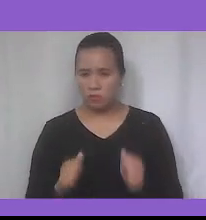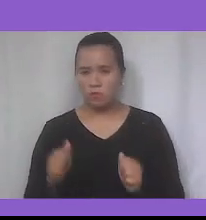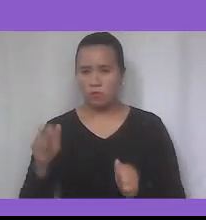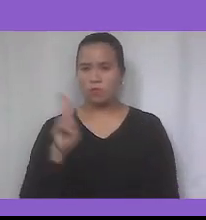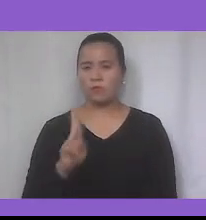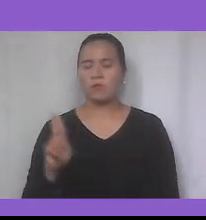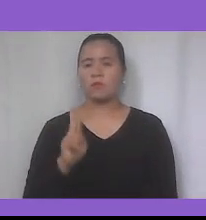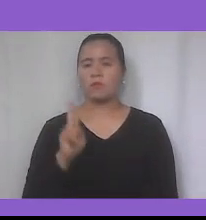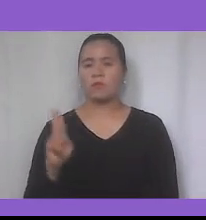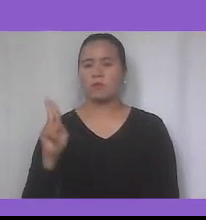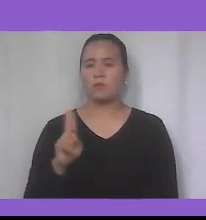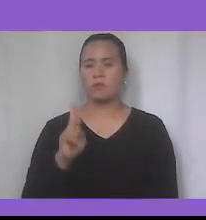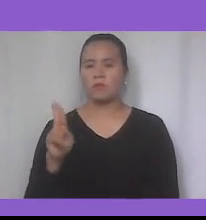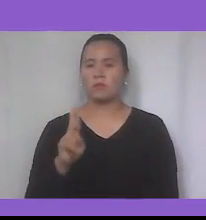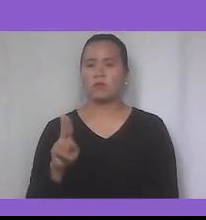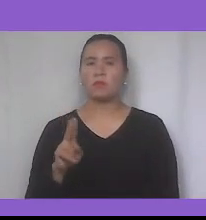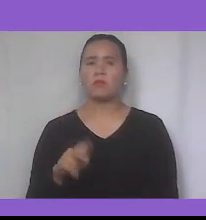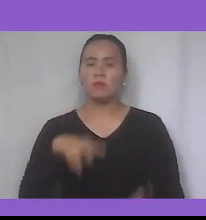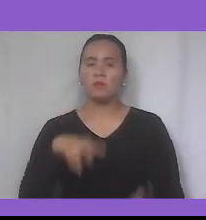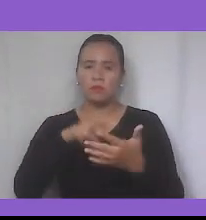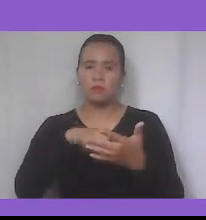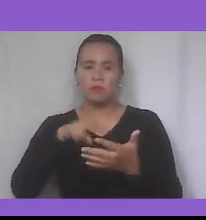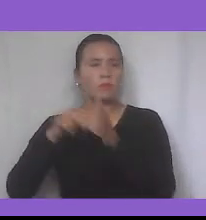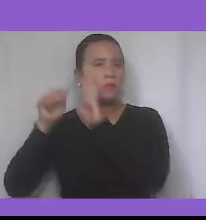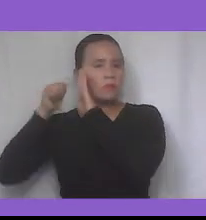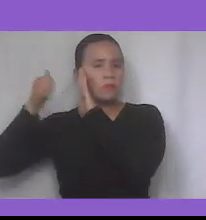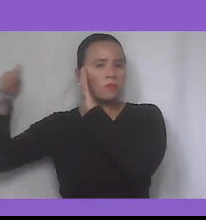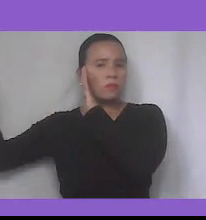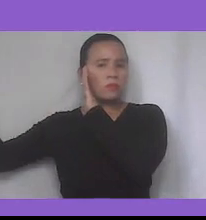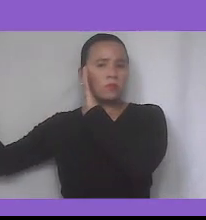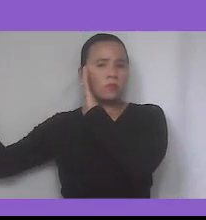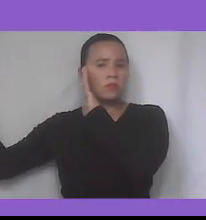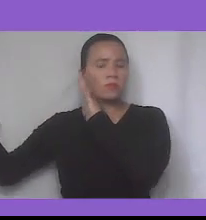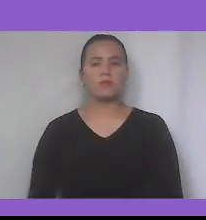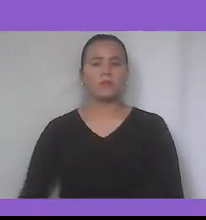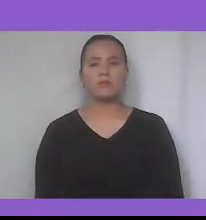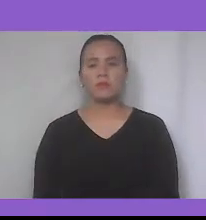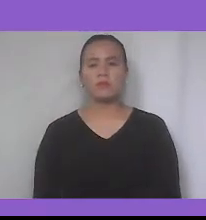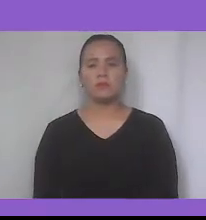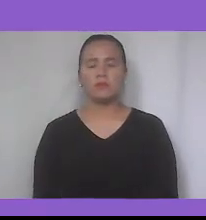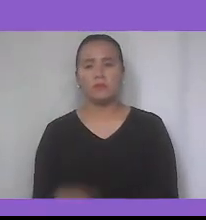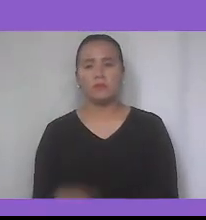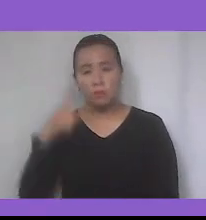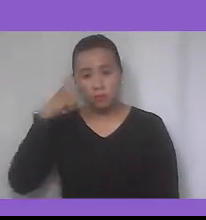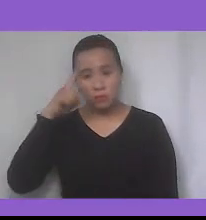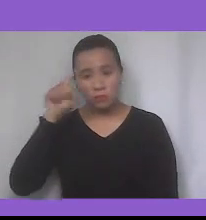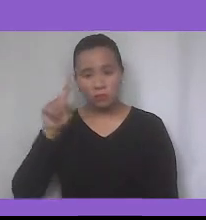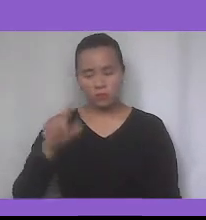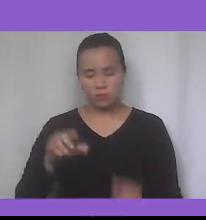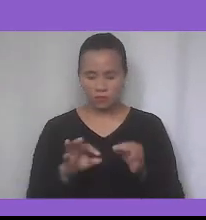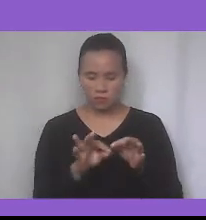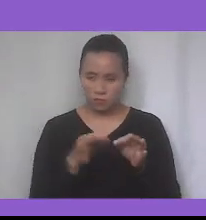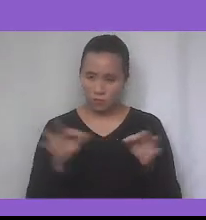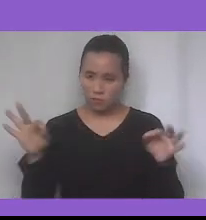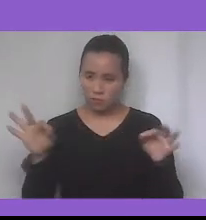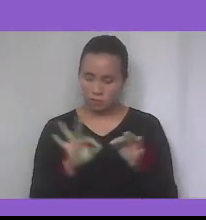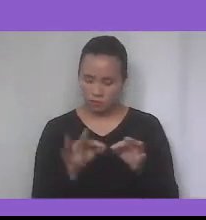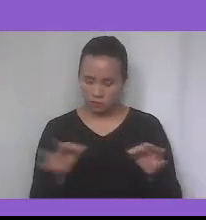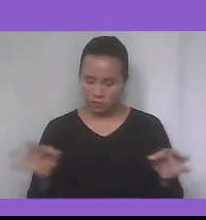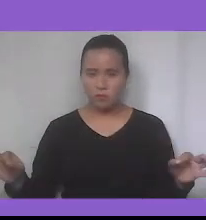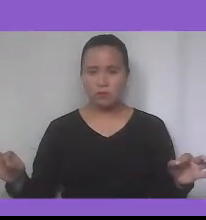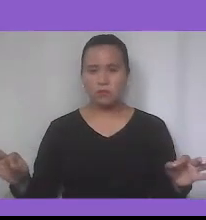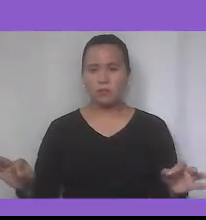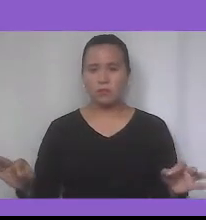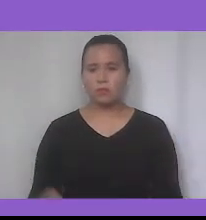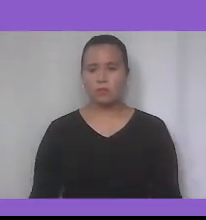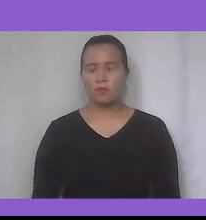mga synonyms o kaya meaning niyan. We can also use the read aloud. Okay, so let us check this